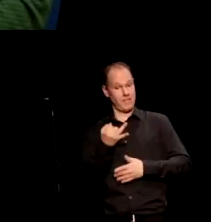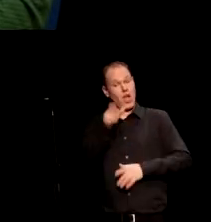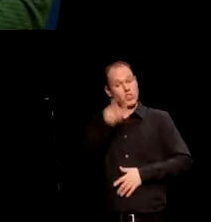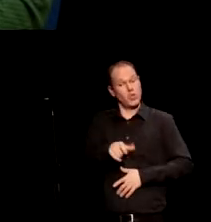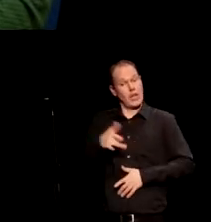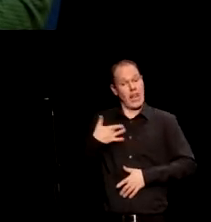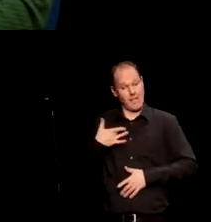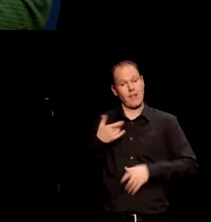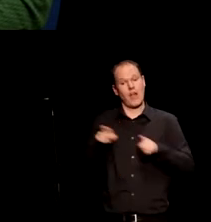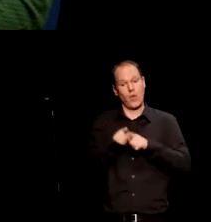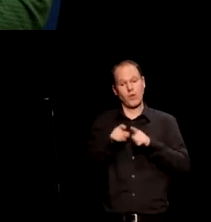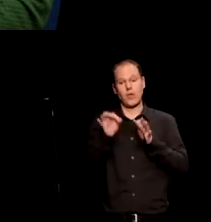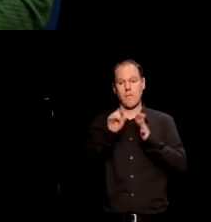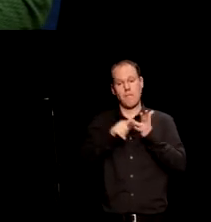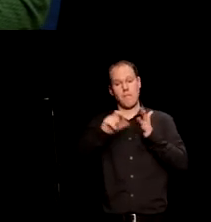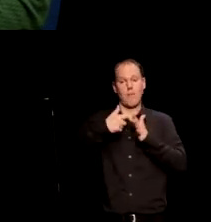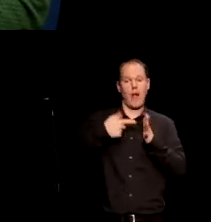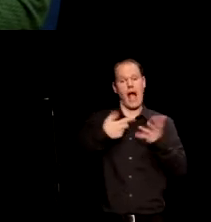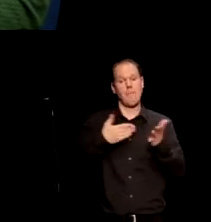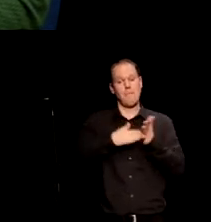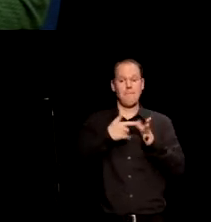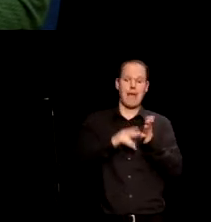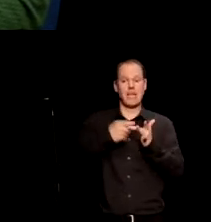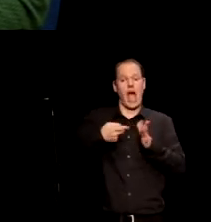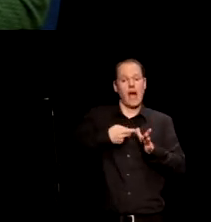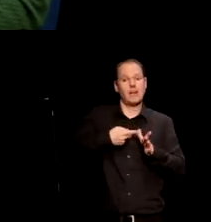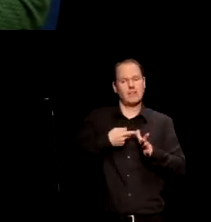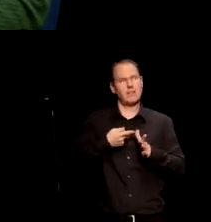and Pocomania,